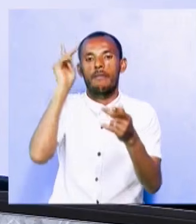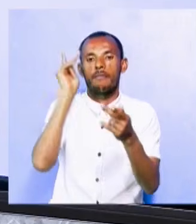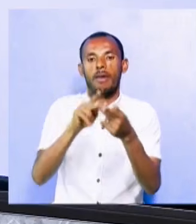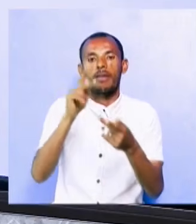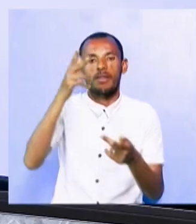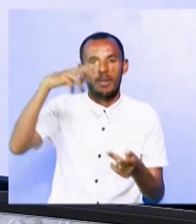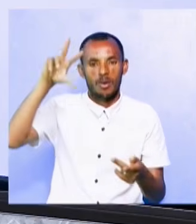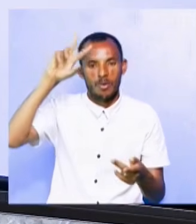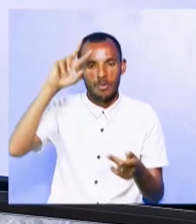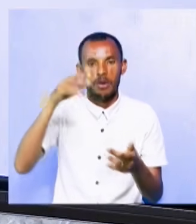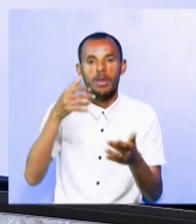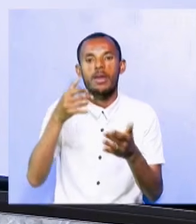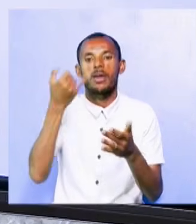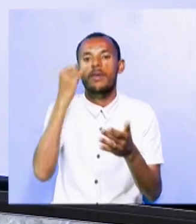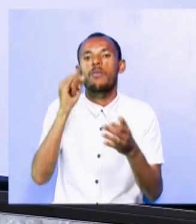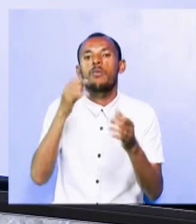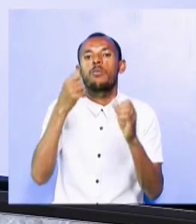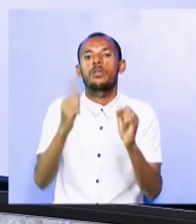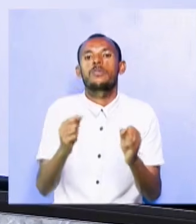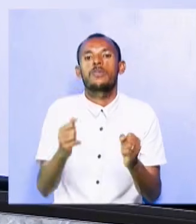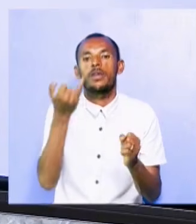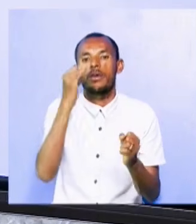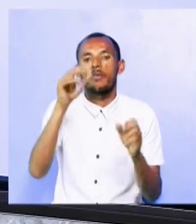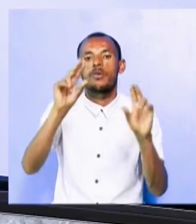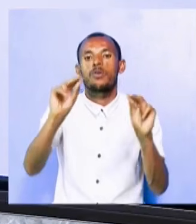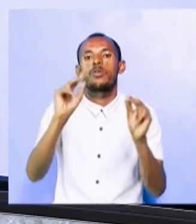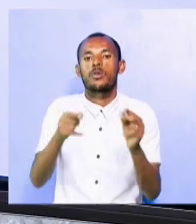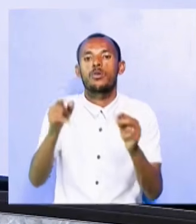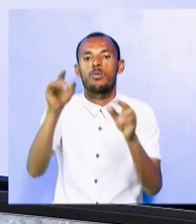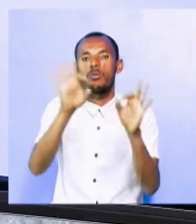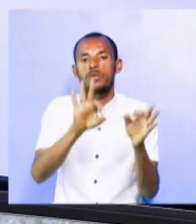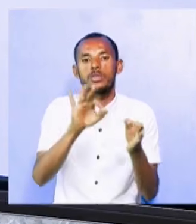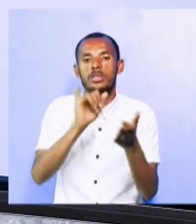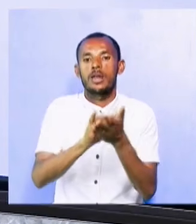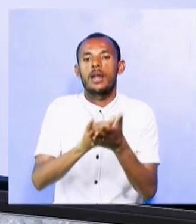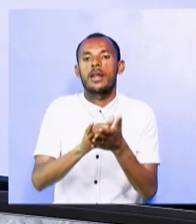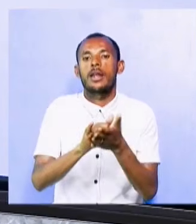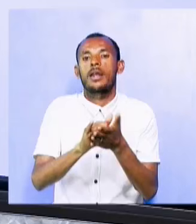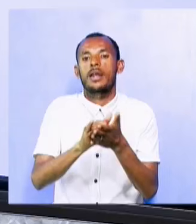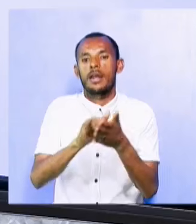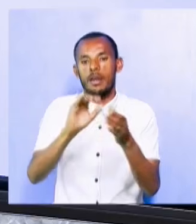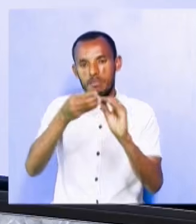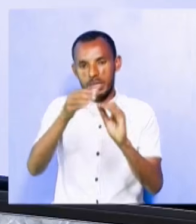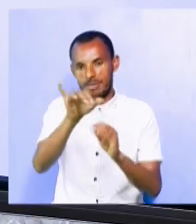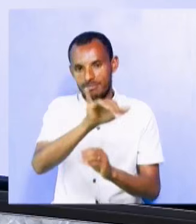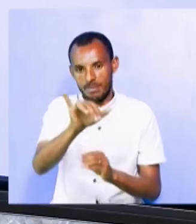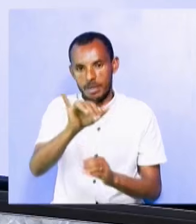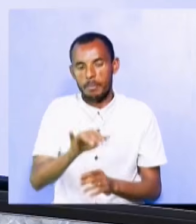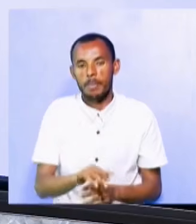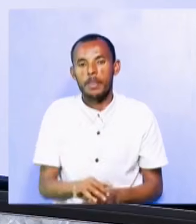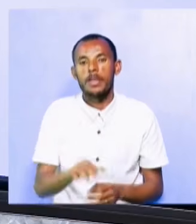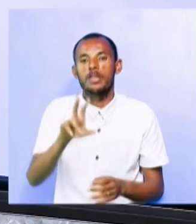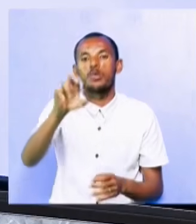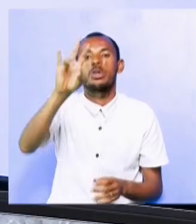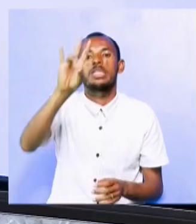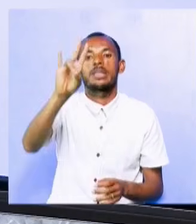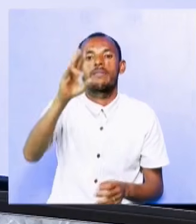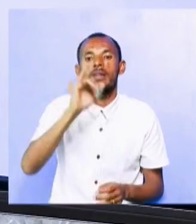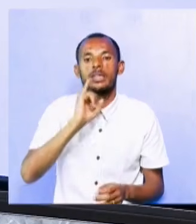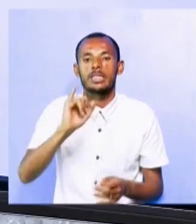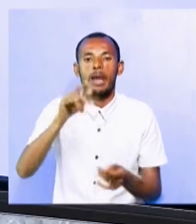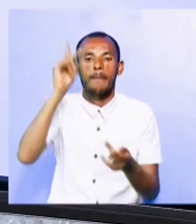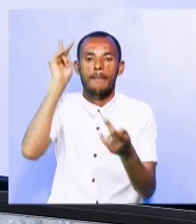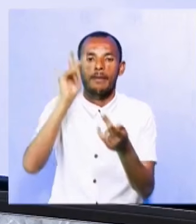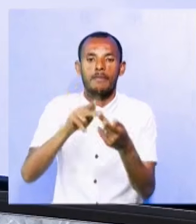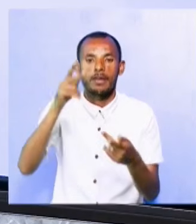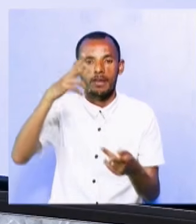cube, if possible. If not, you put that number as it is, okay? But 27 is a